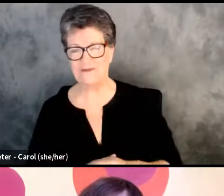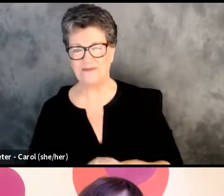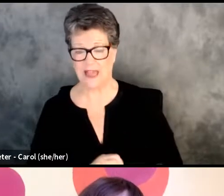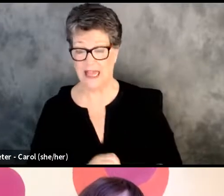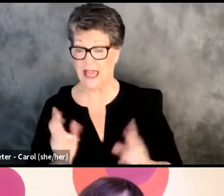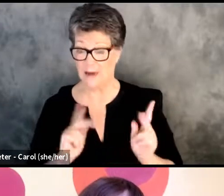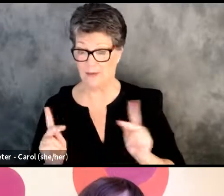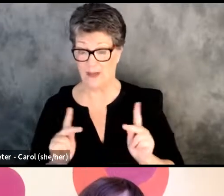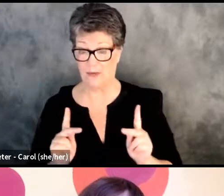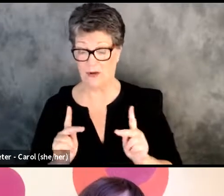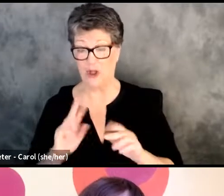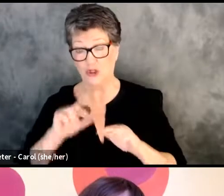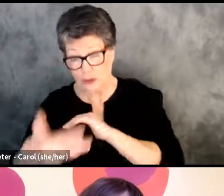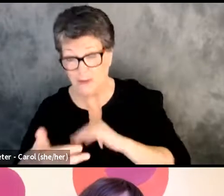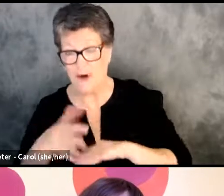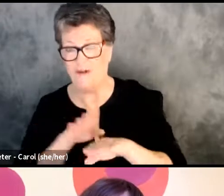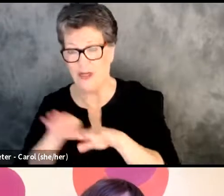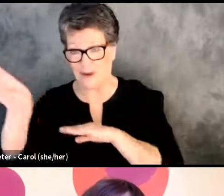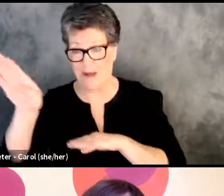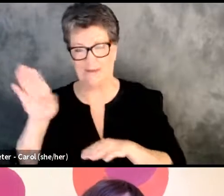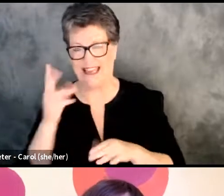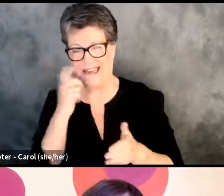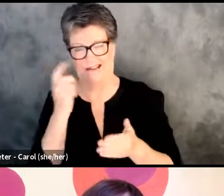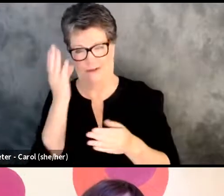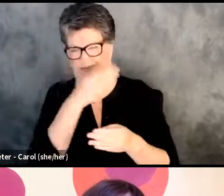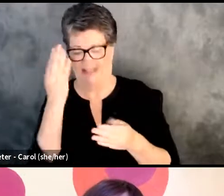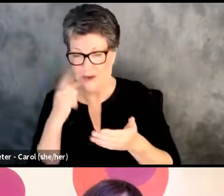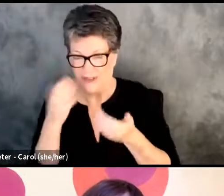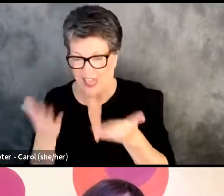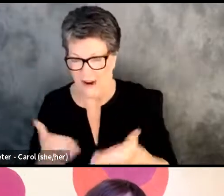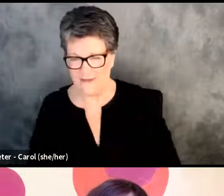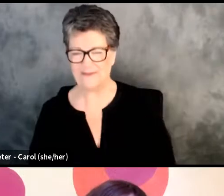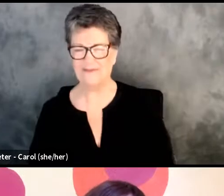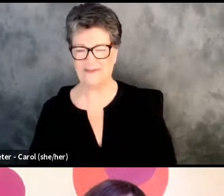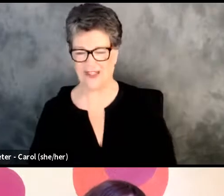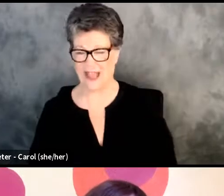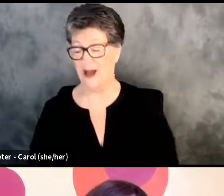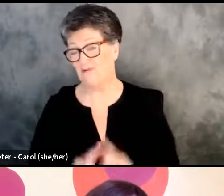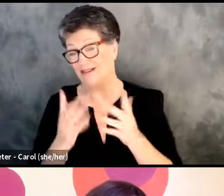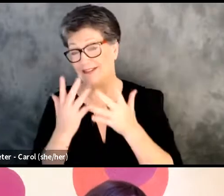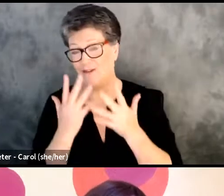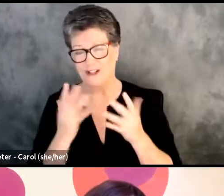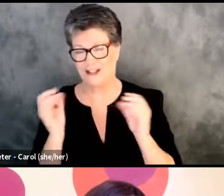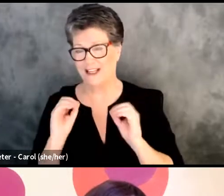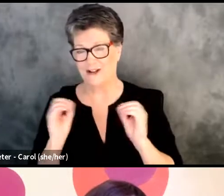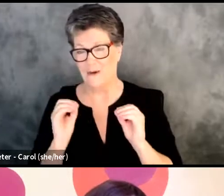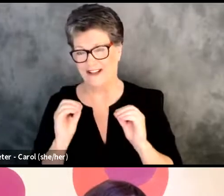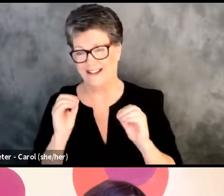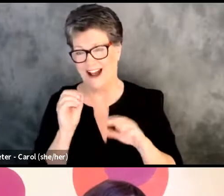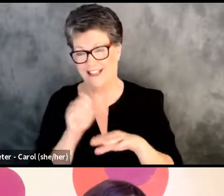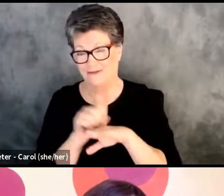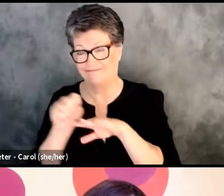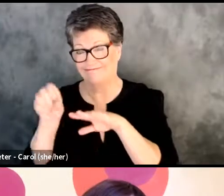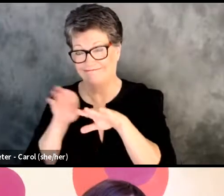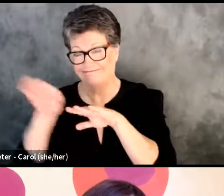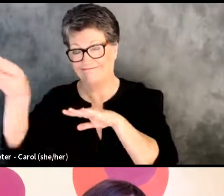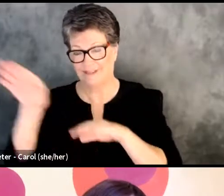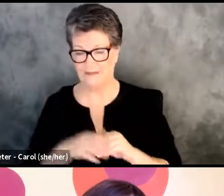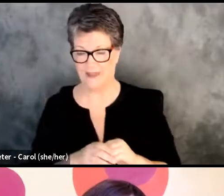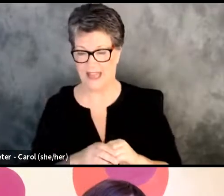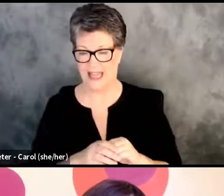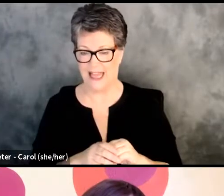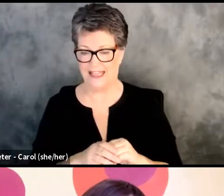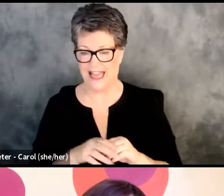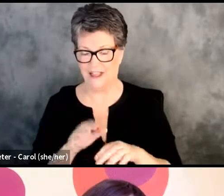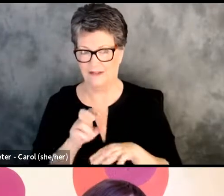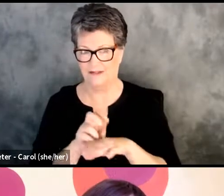People tripped over the ramp because they didn't even know it was there. But unfortunately, nobody got to ride on it. The Oscar or walk, ride